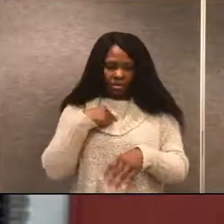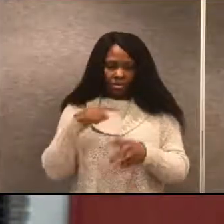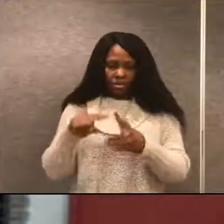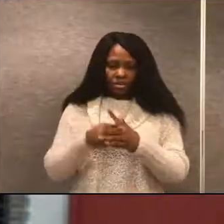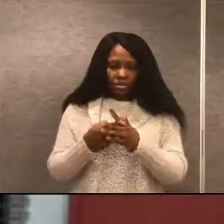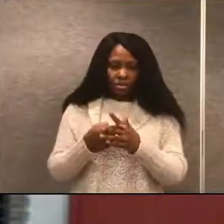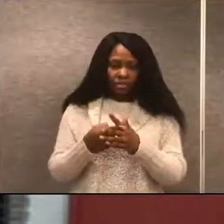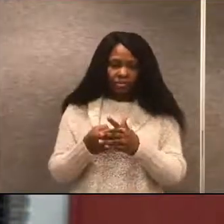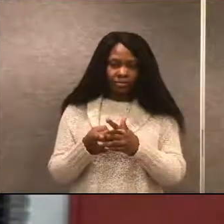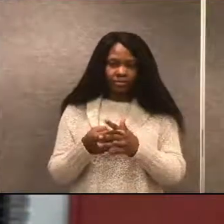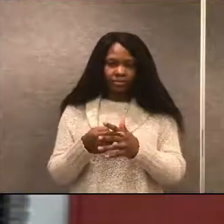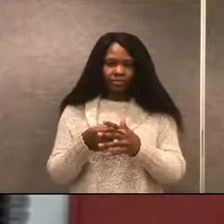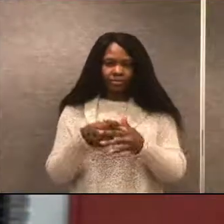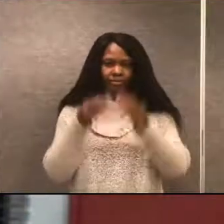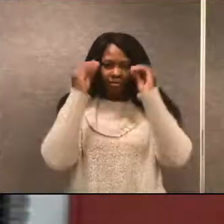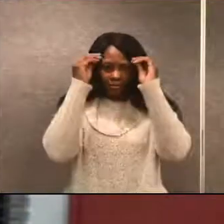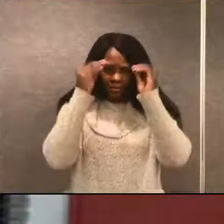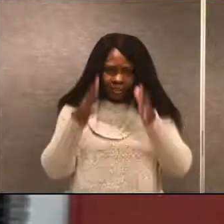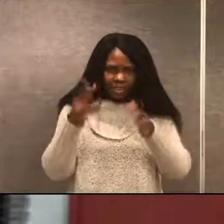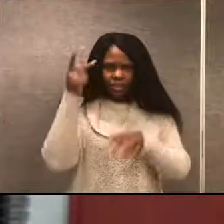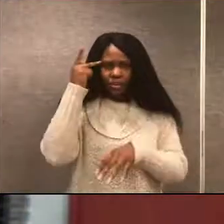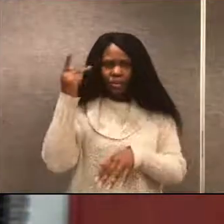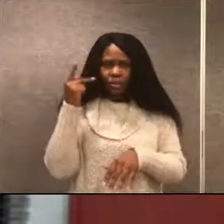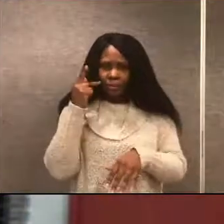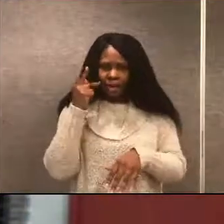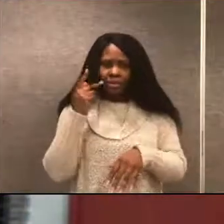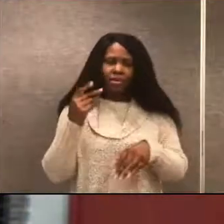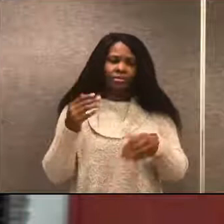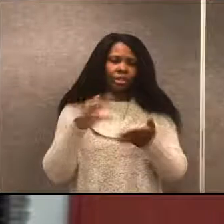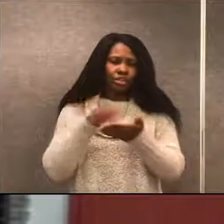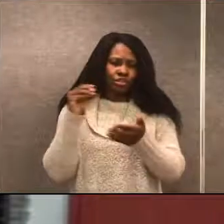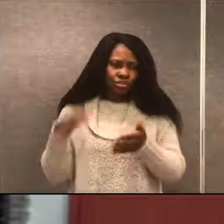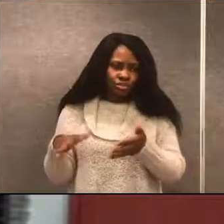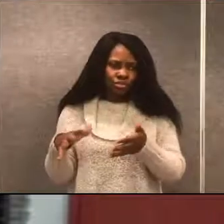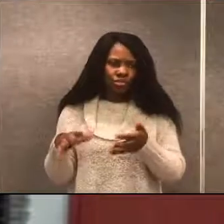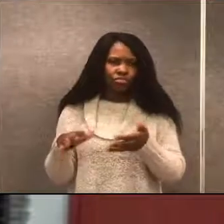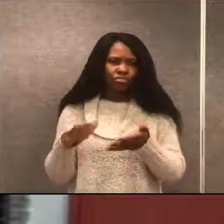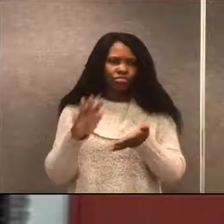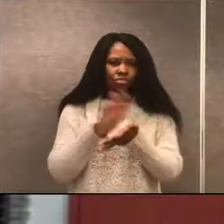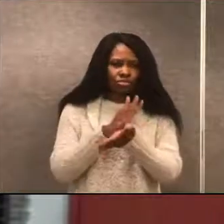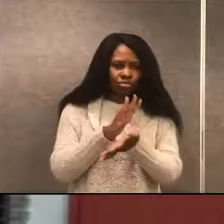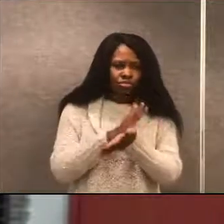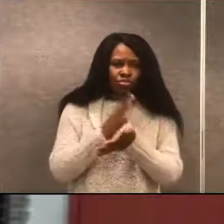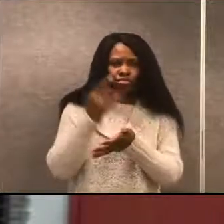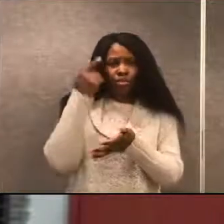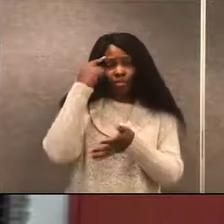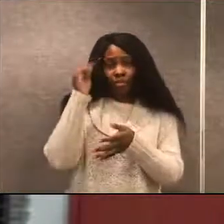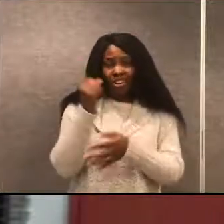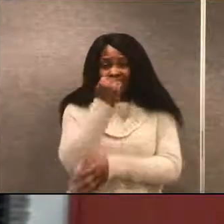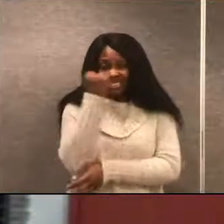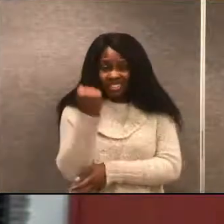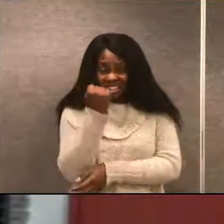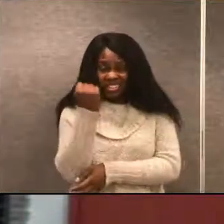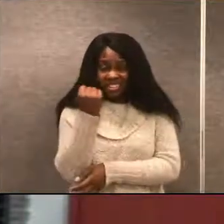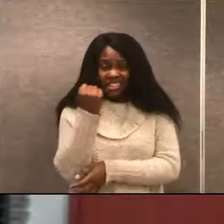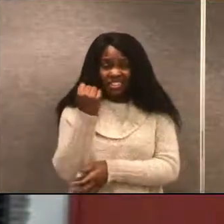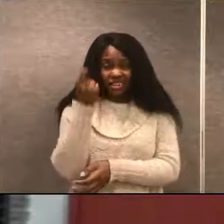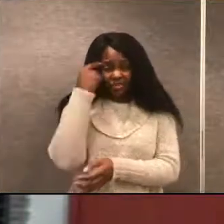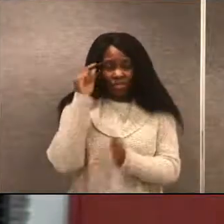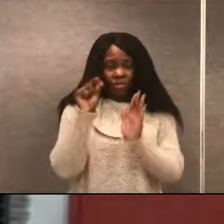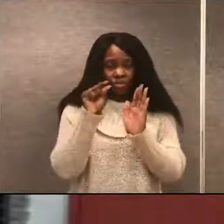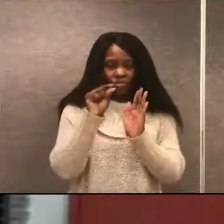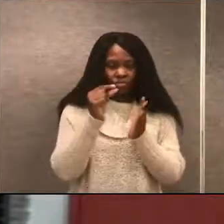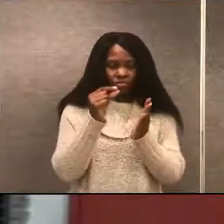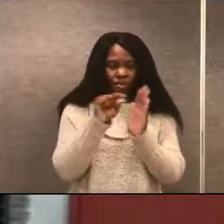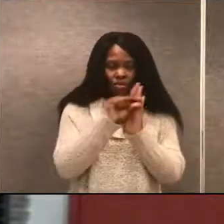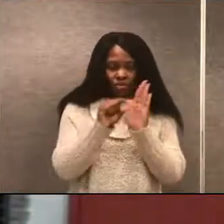be a teacher, parent, student academy that was just board approved for Saturdays for our grades 1 through 5,